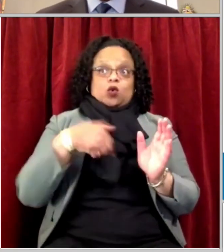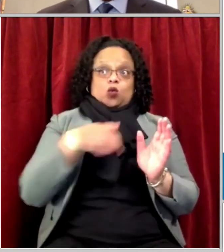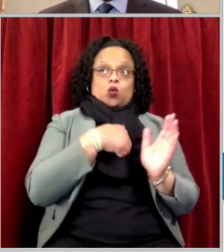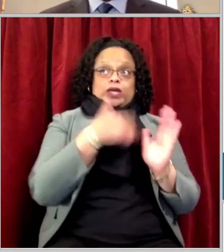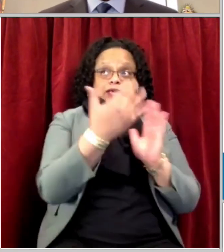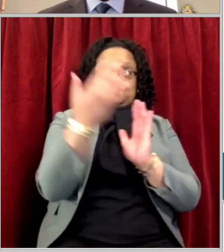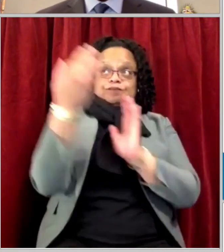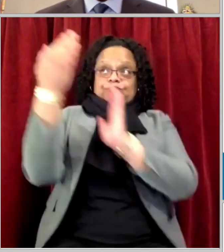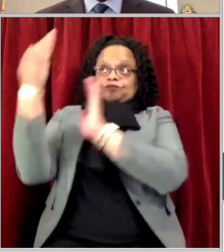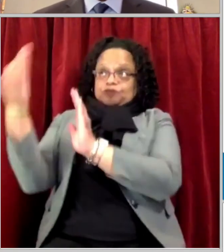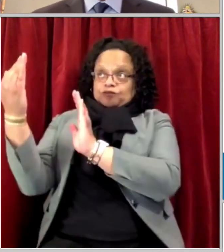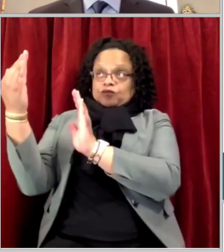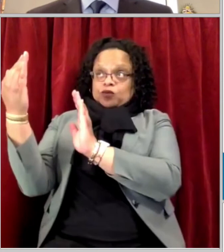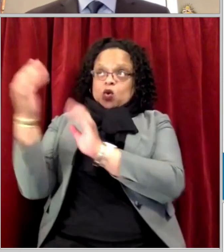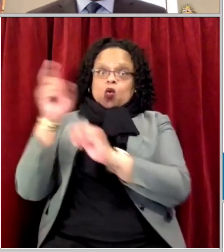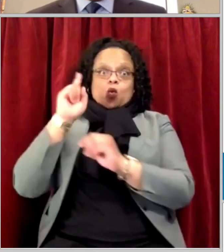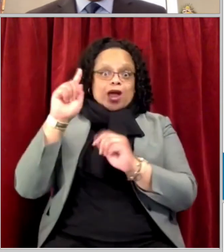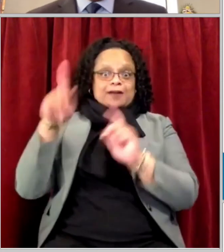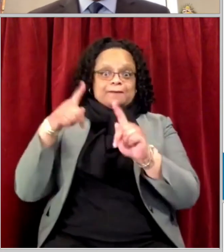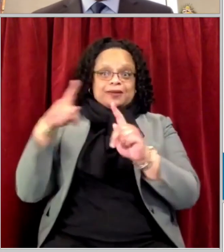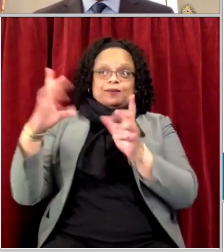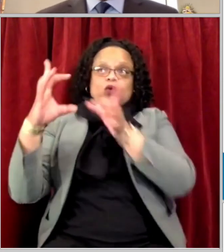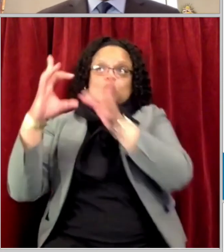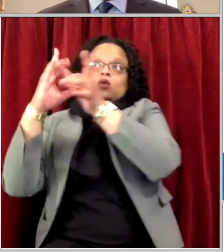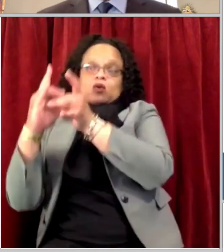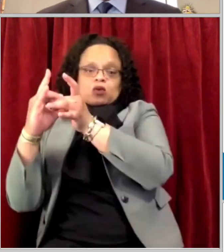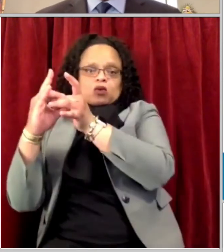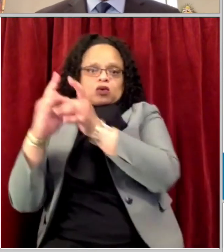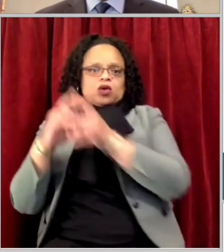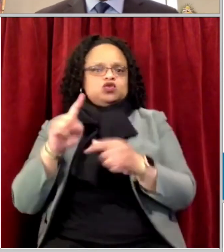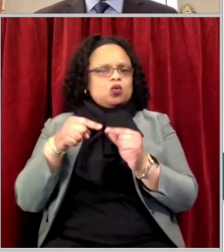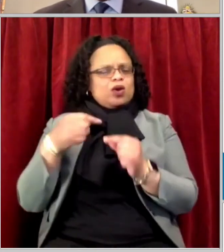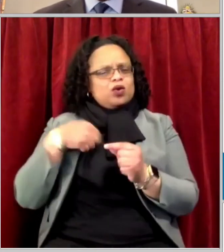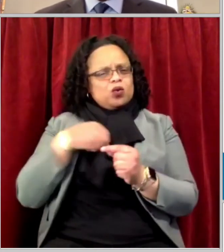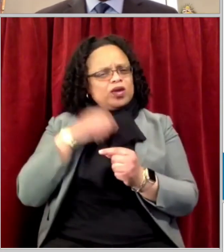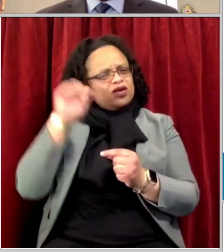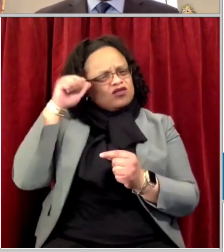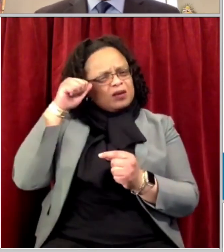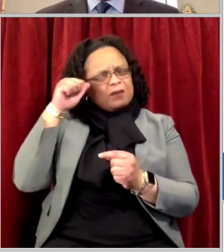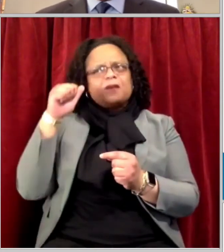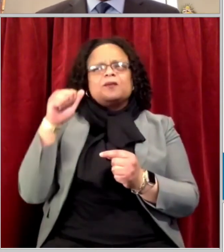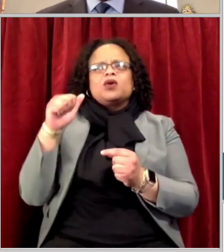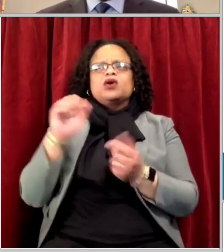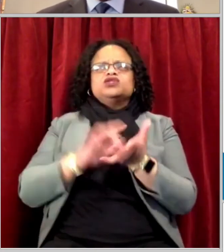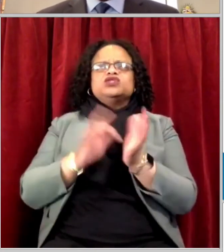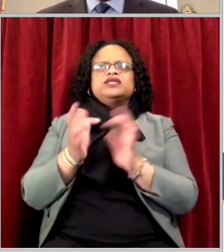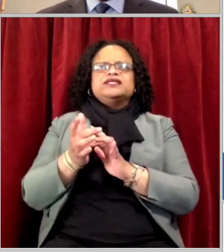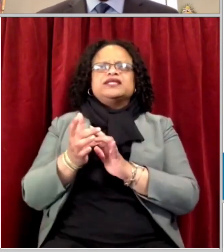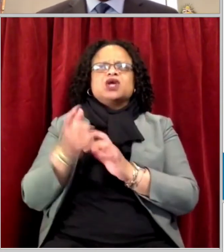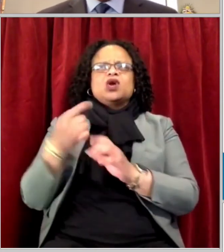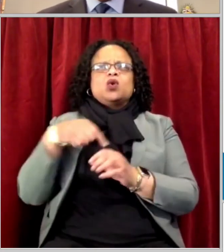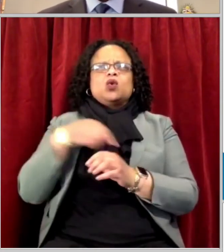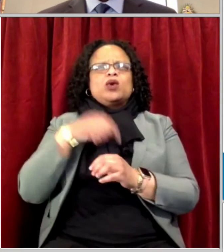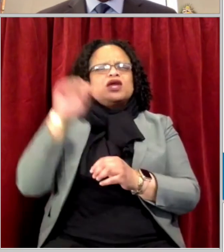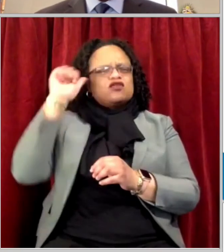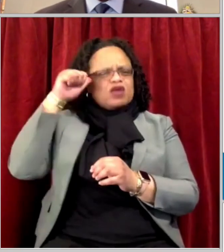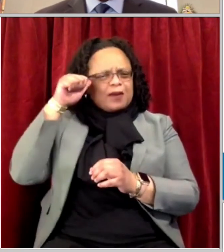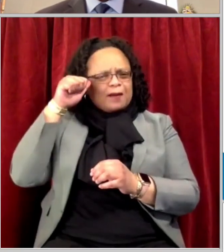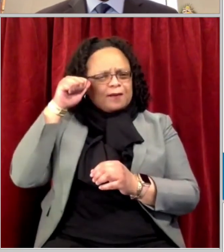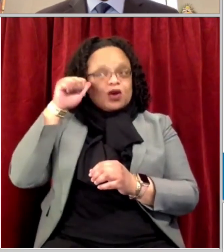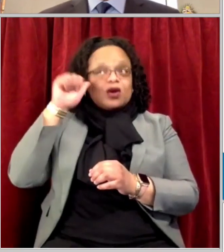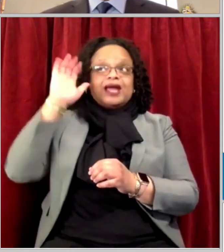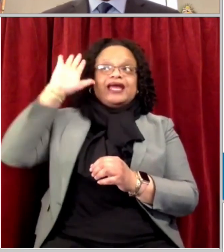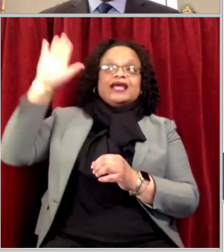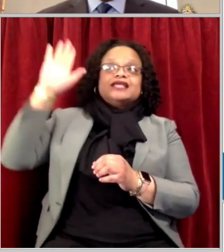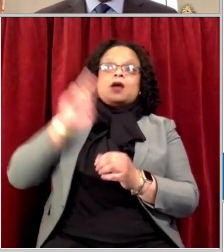covenant people. When we remember Christ in the Lord's Supper, we remember the covenant God has made